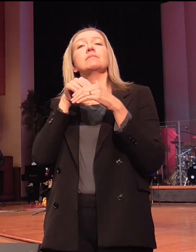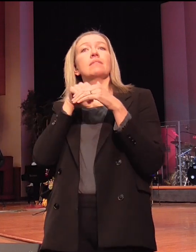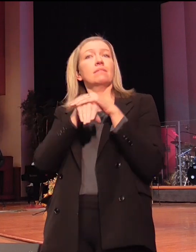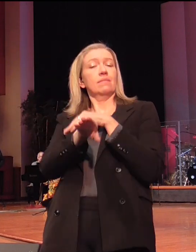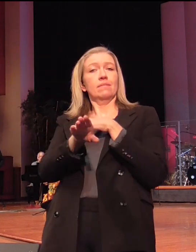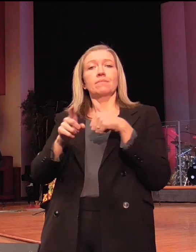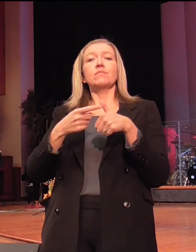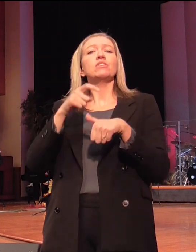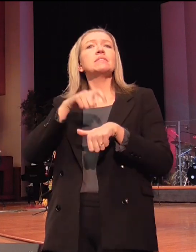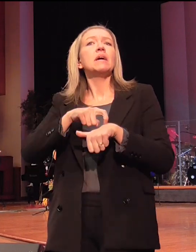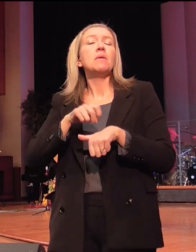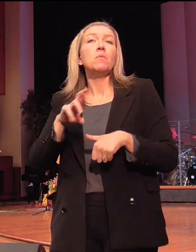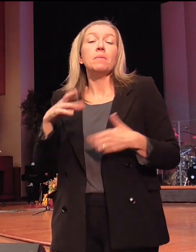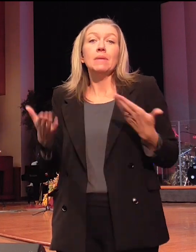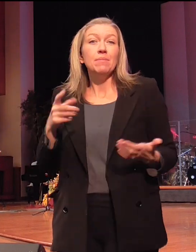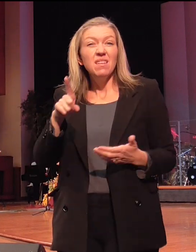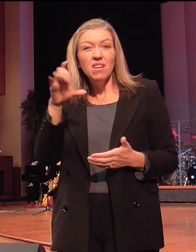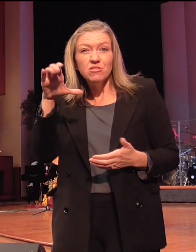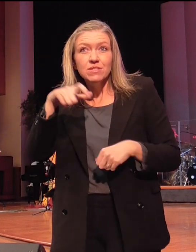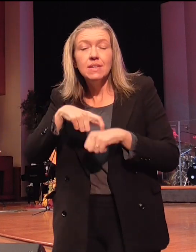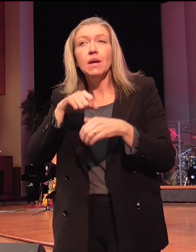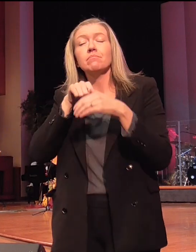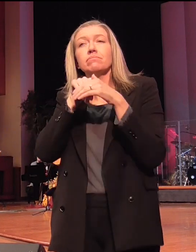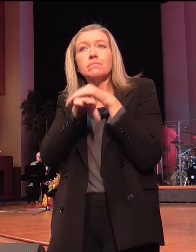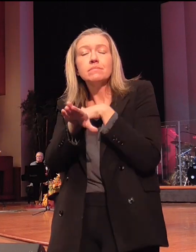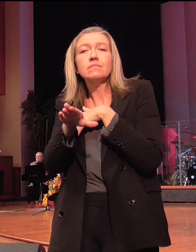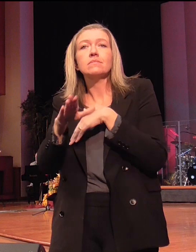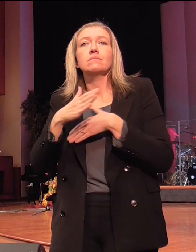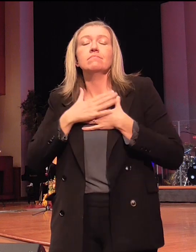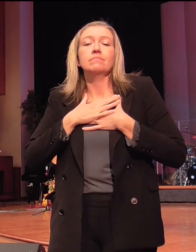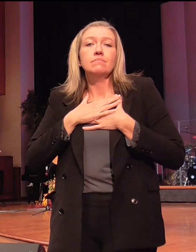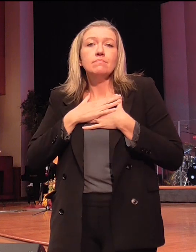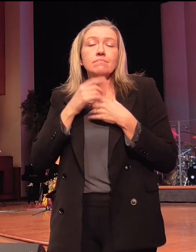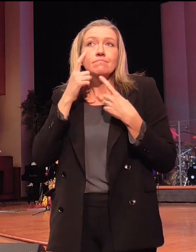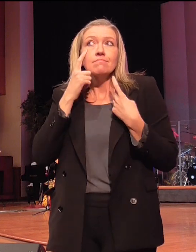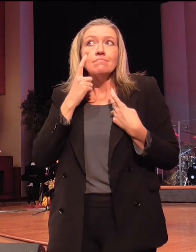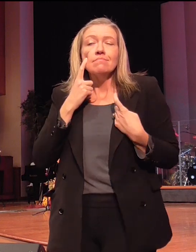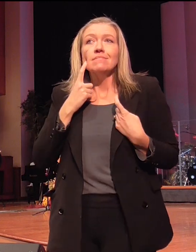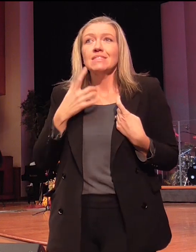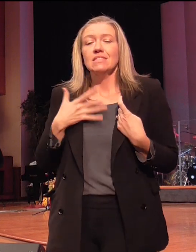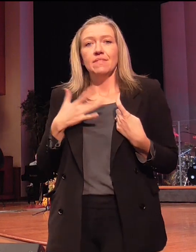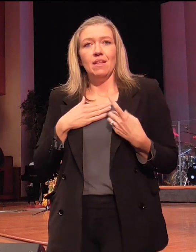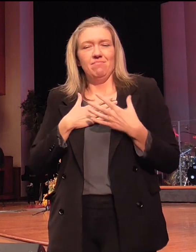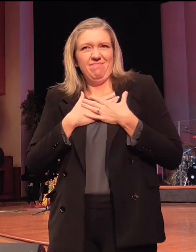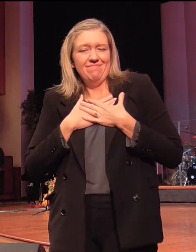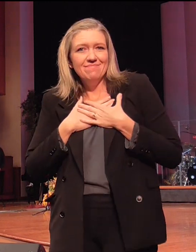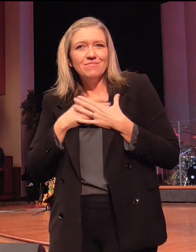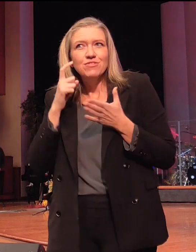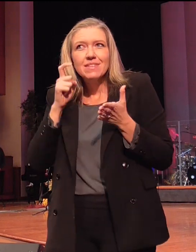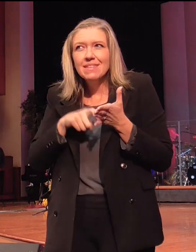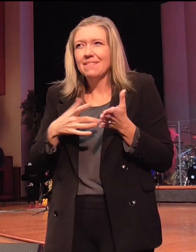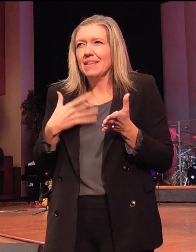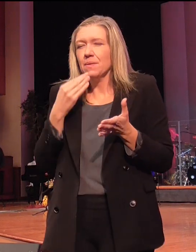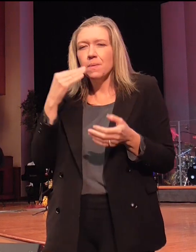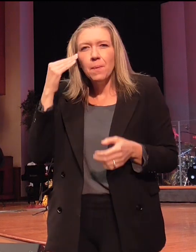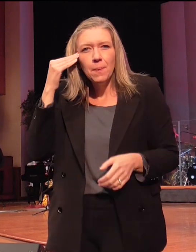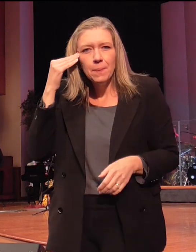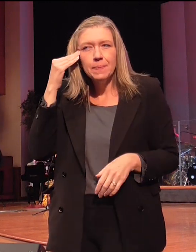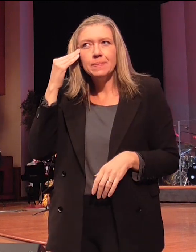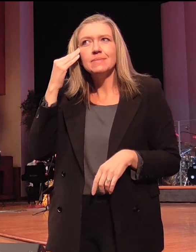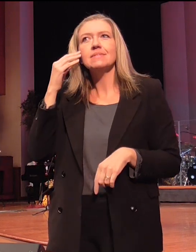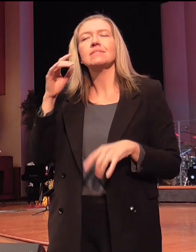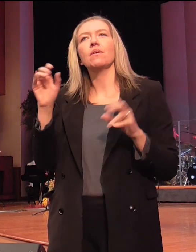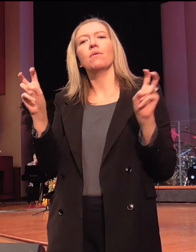time or maybe the 100th time, just cry tears of joy and recognition about that feeling of being home again. So here